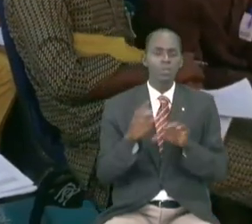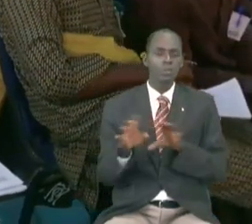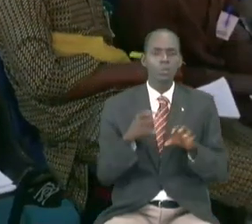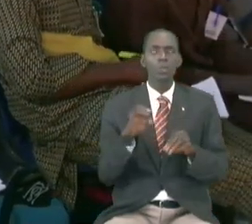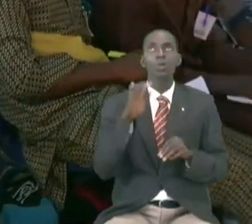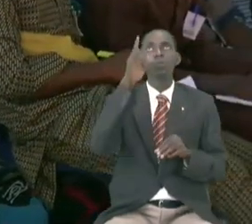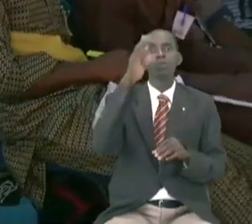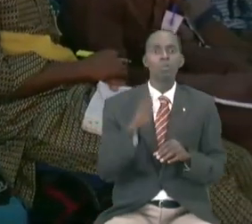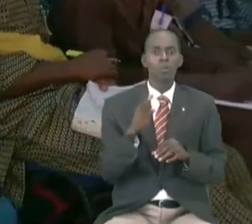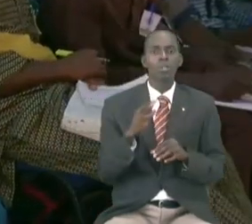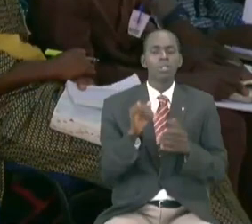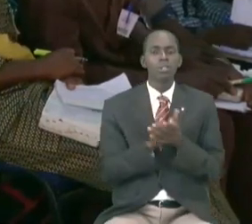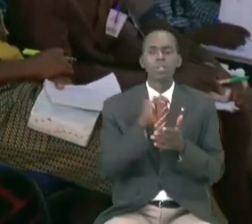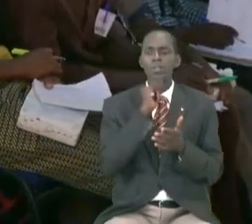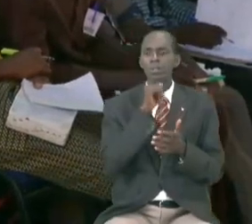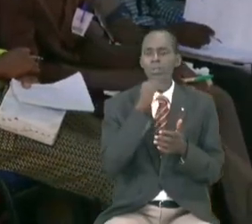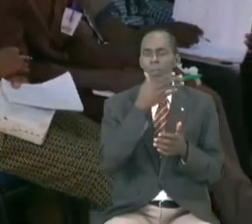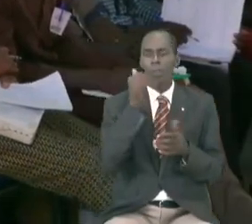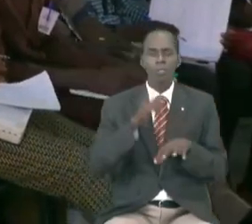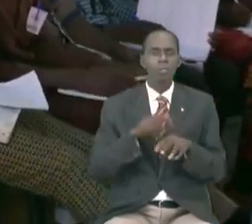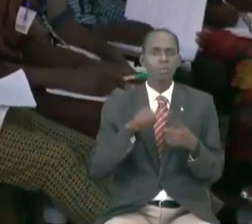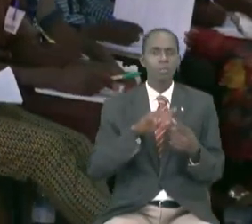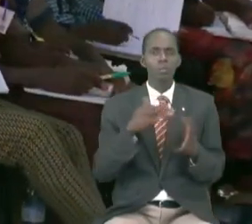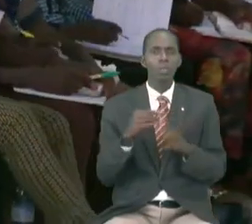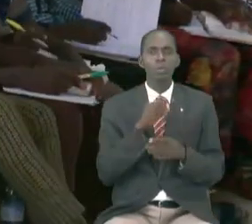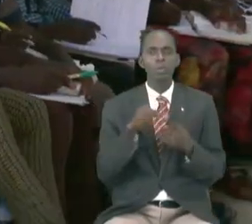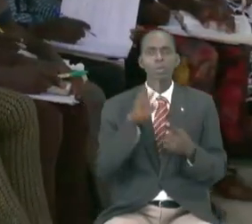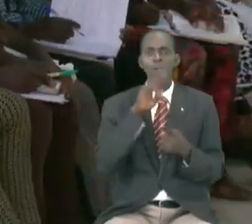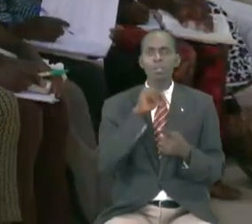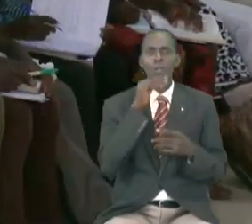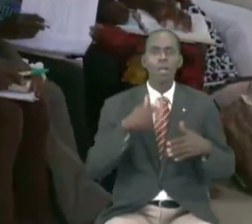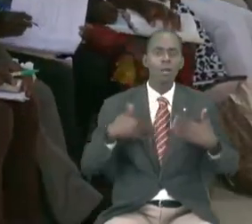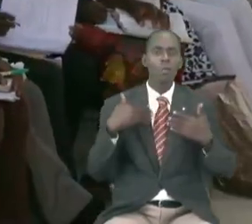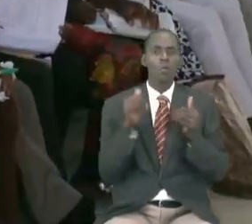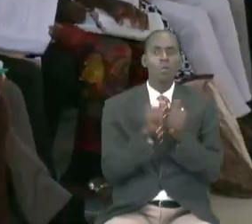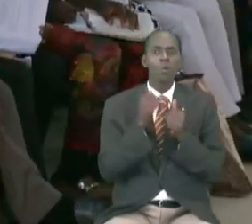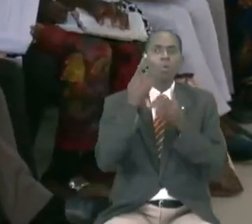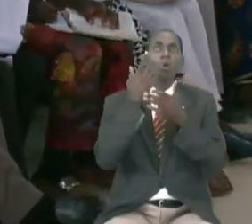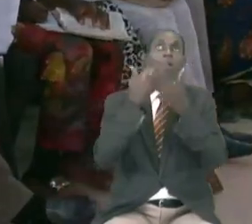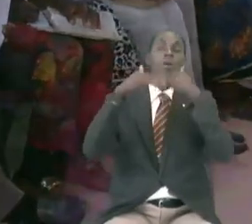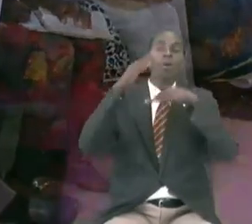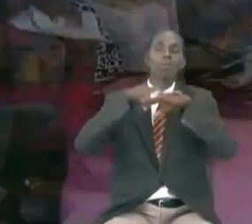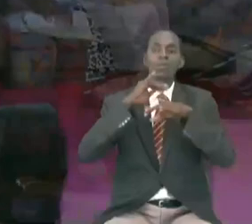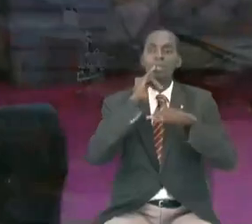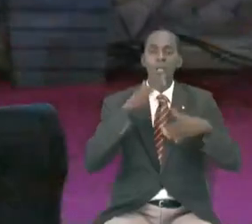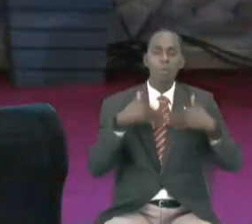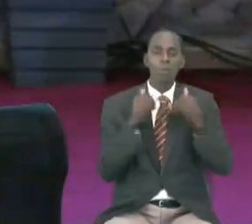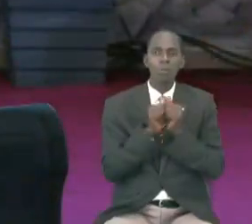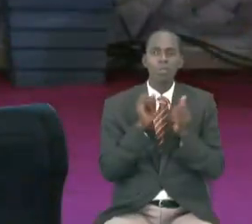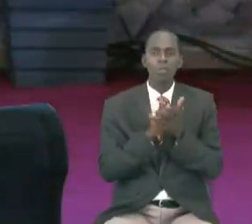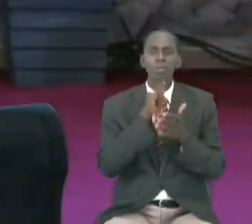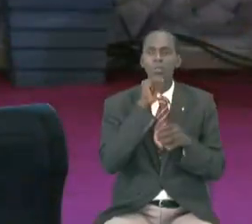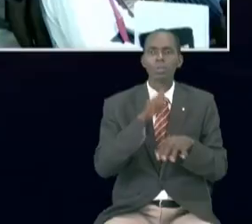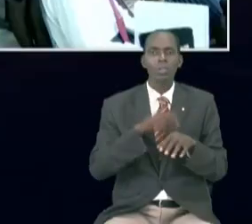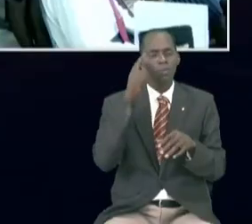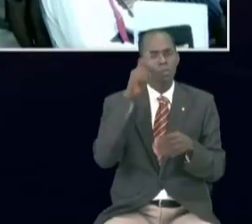best time to die. Look at verse 9. In verse 9, and God said, Jonah, doest